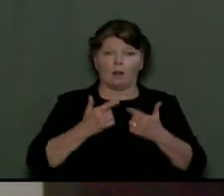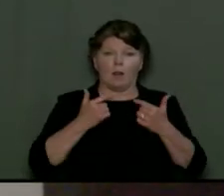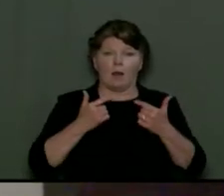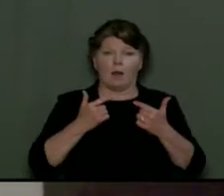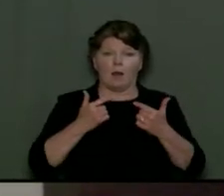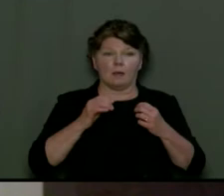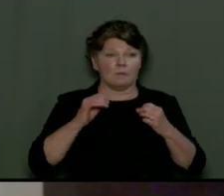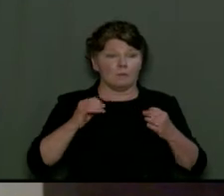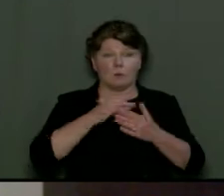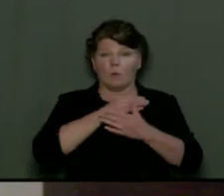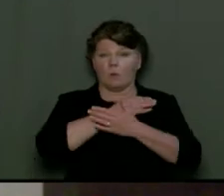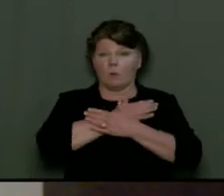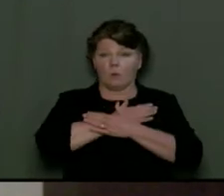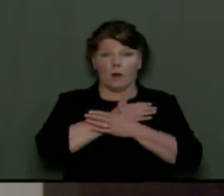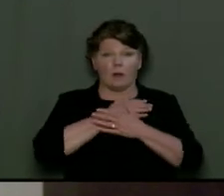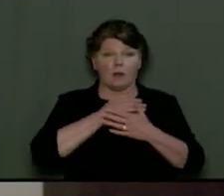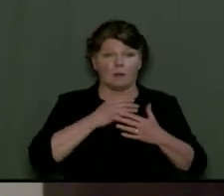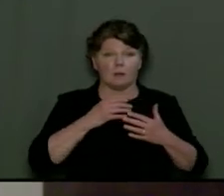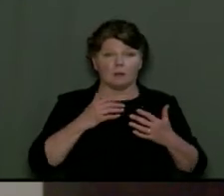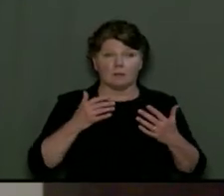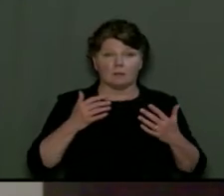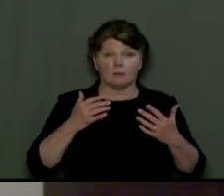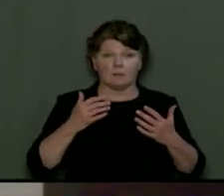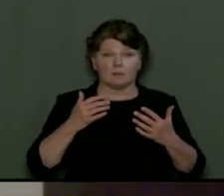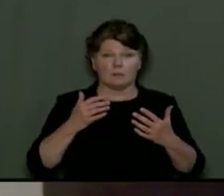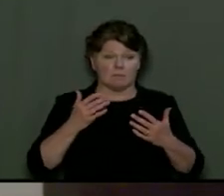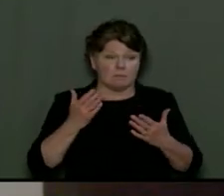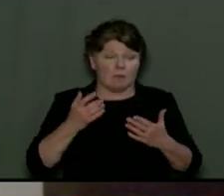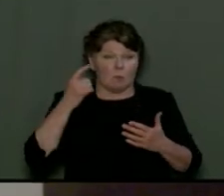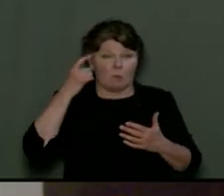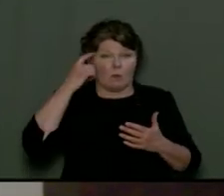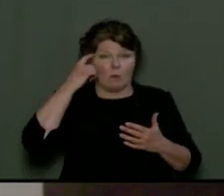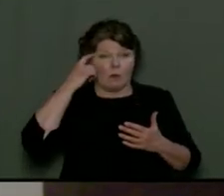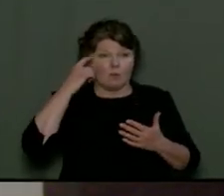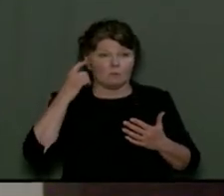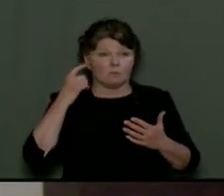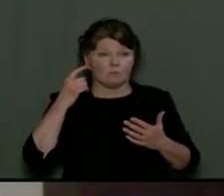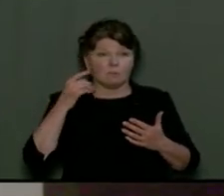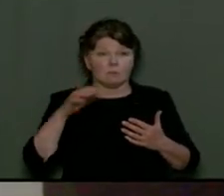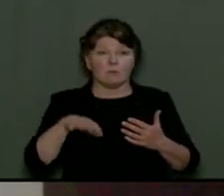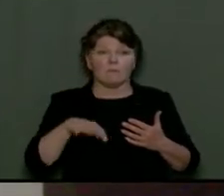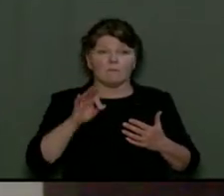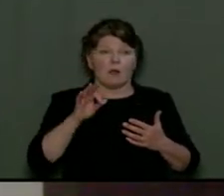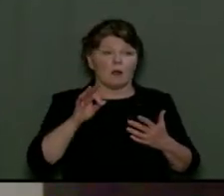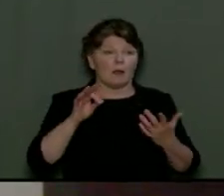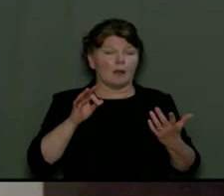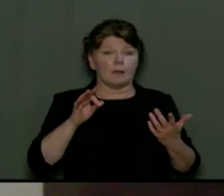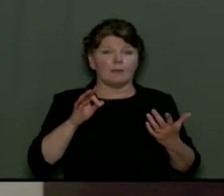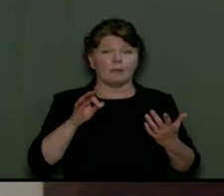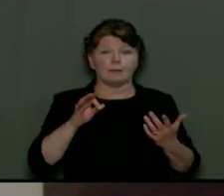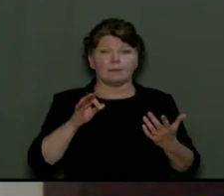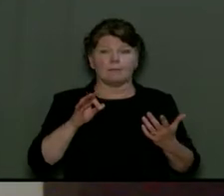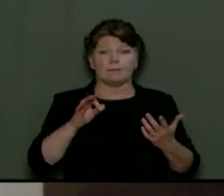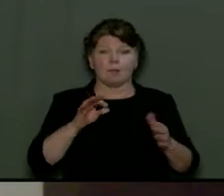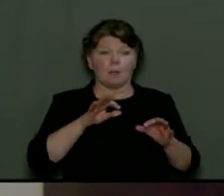much rest, and part of it thought, well, maybe we can find some perfection in our busyness.